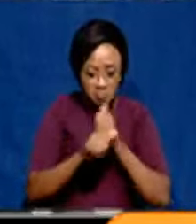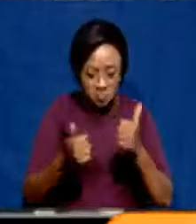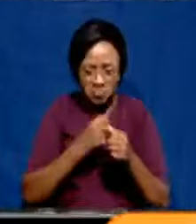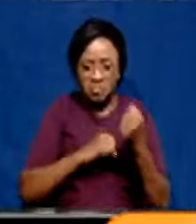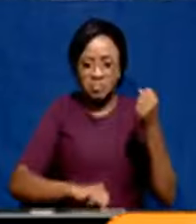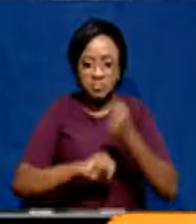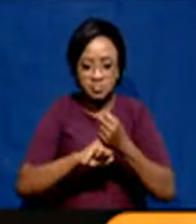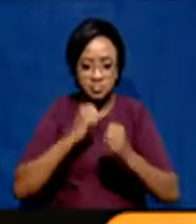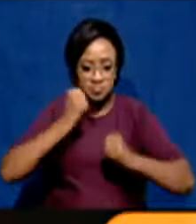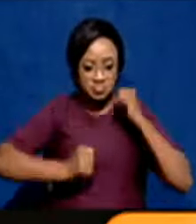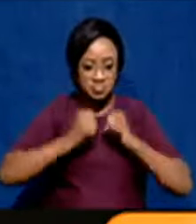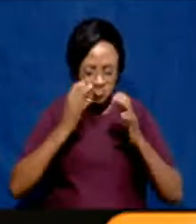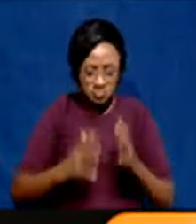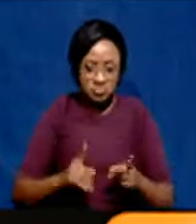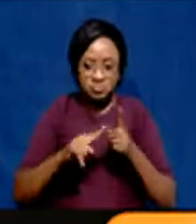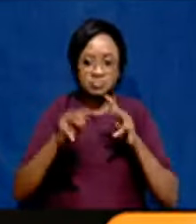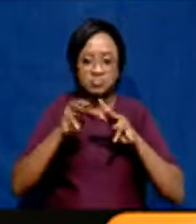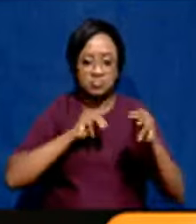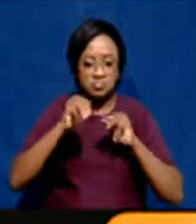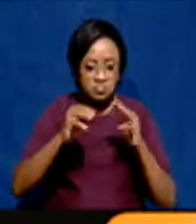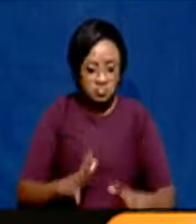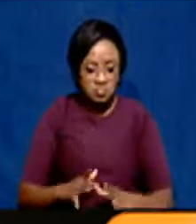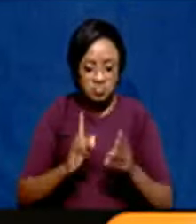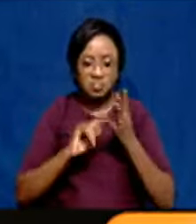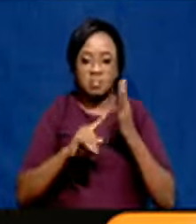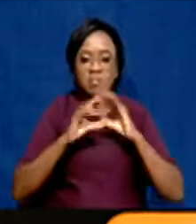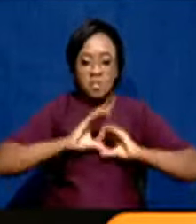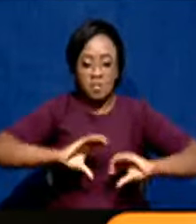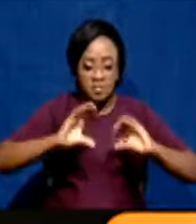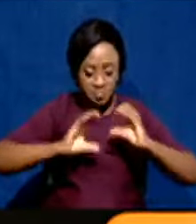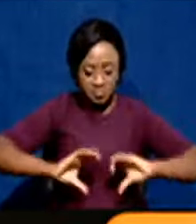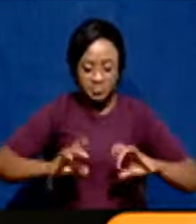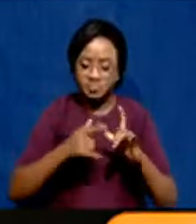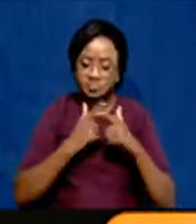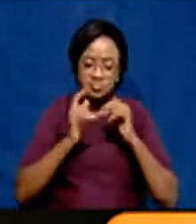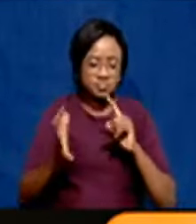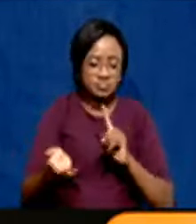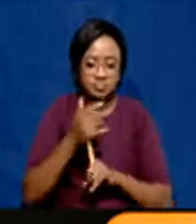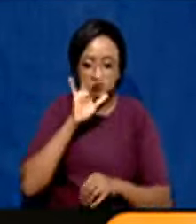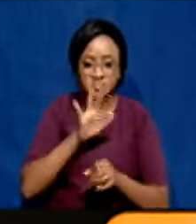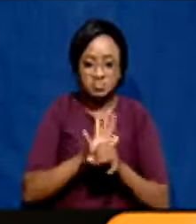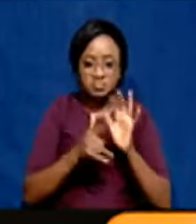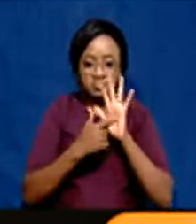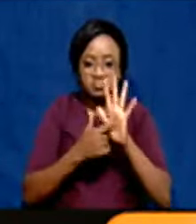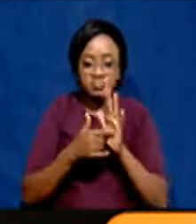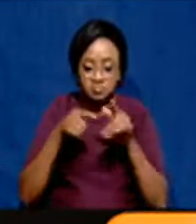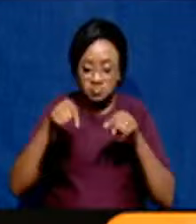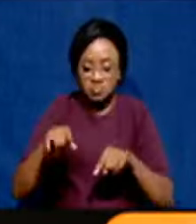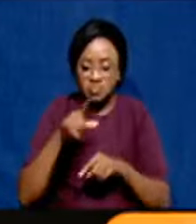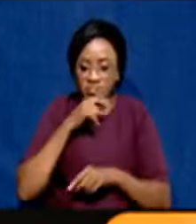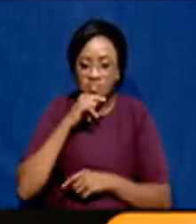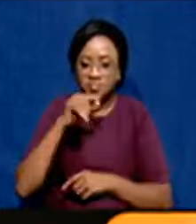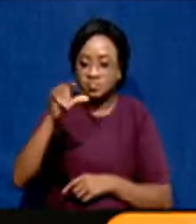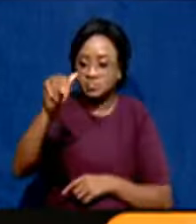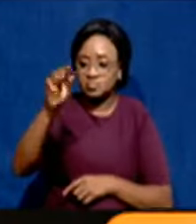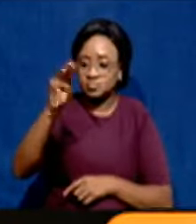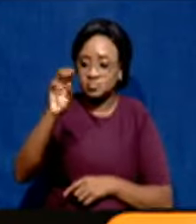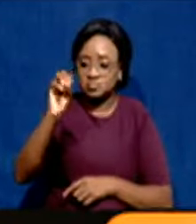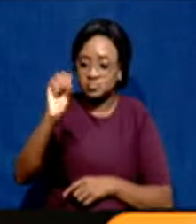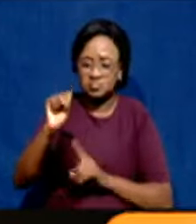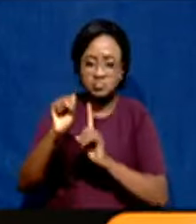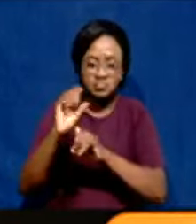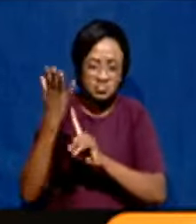coaches are doing, what more could we achieve? It's a lot. Just today, Amos Kipruto, who is a former London Marathon